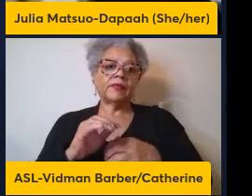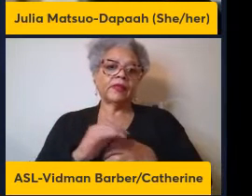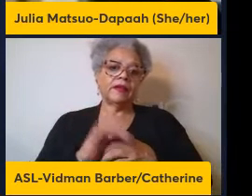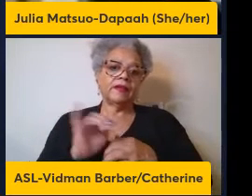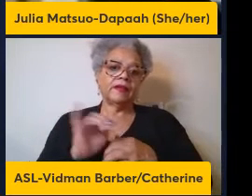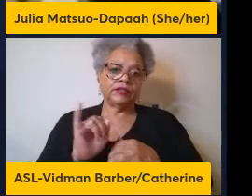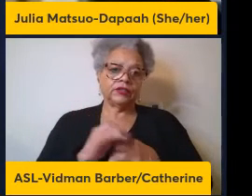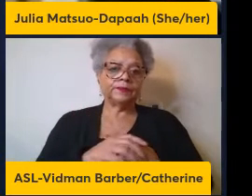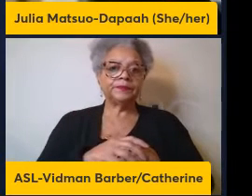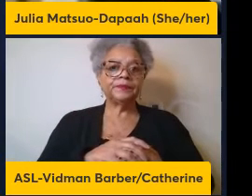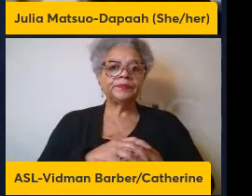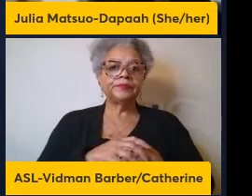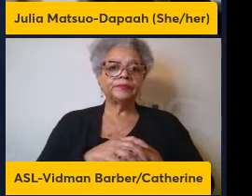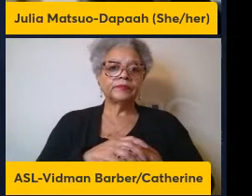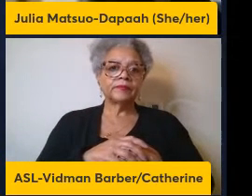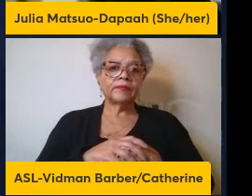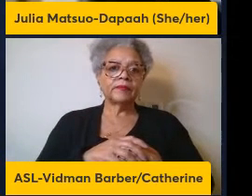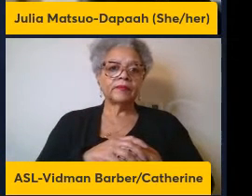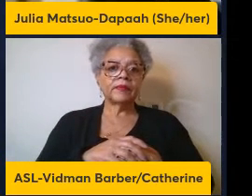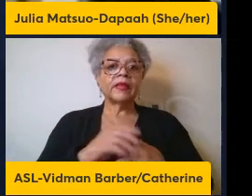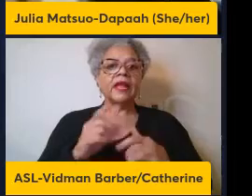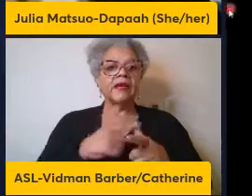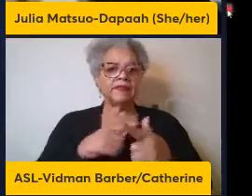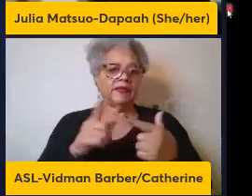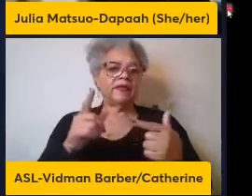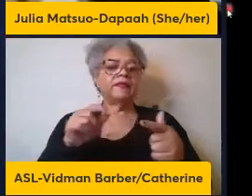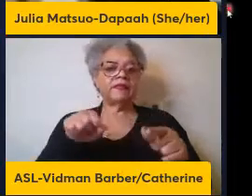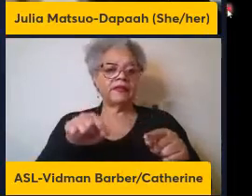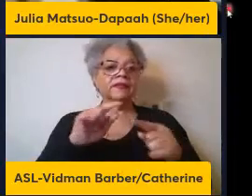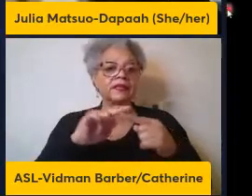And here is the image that I got.